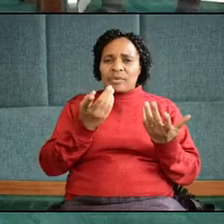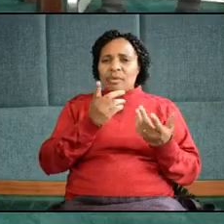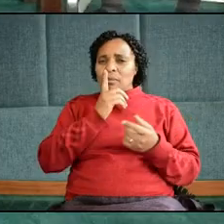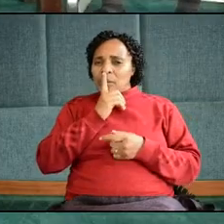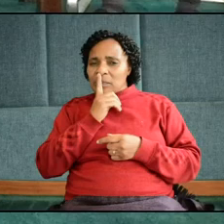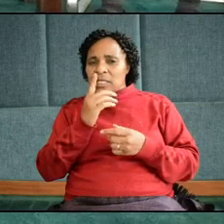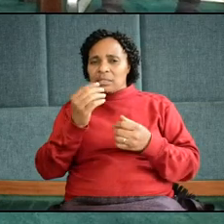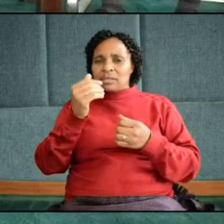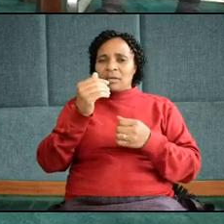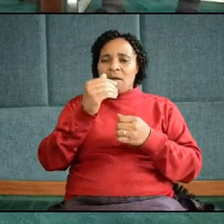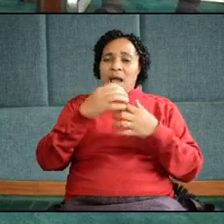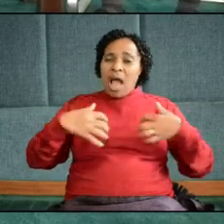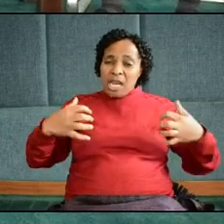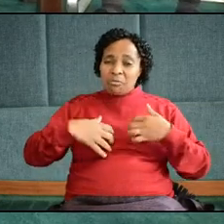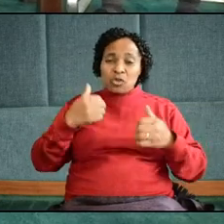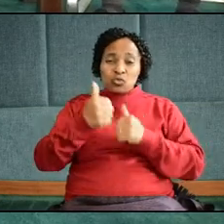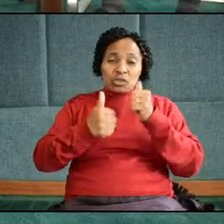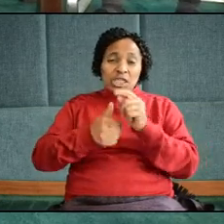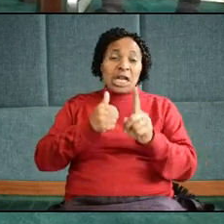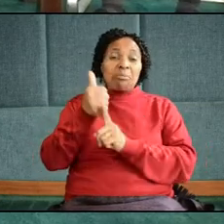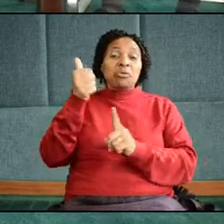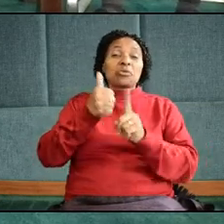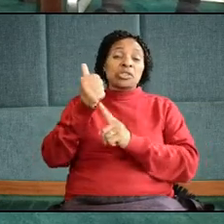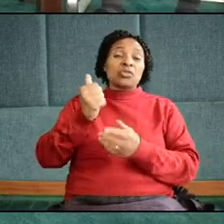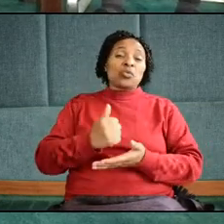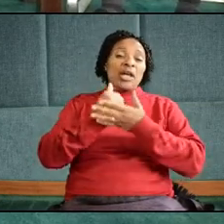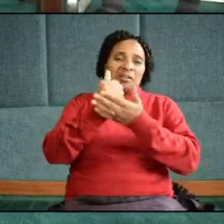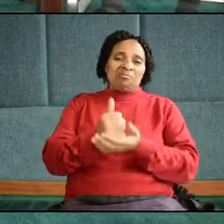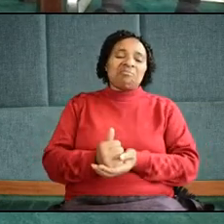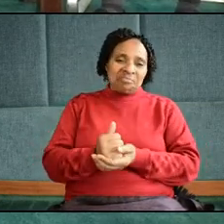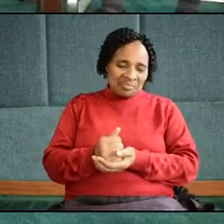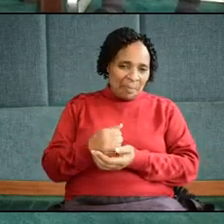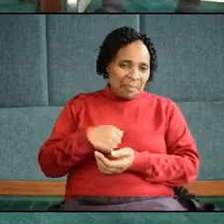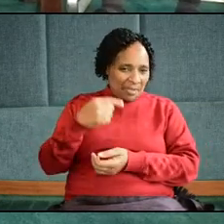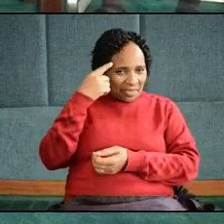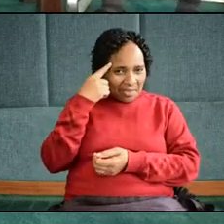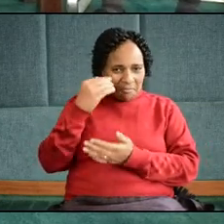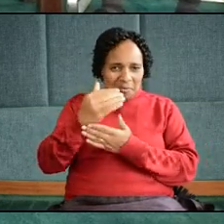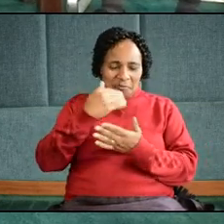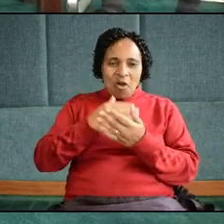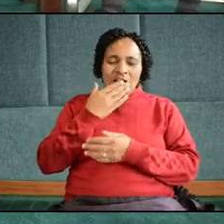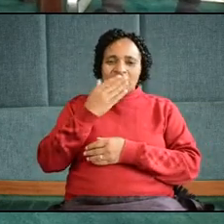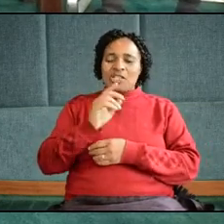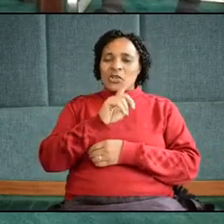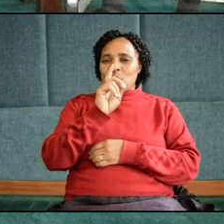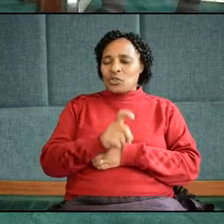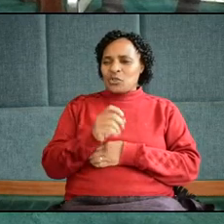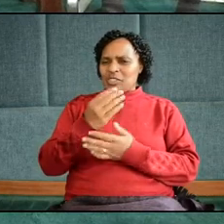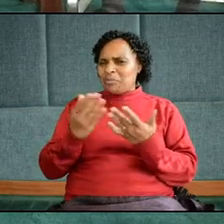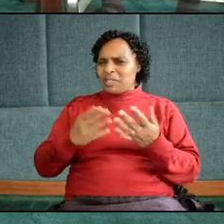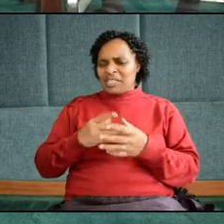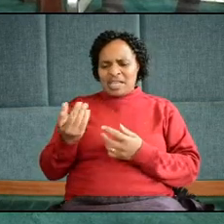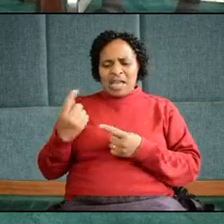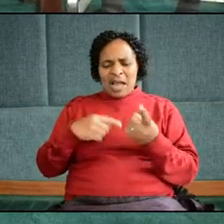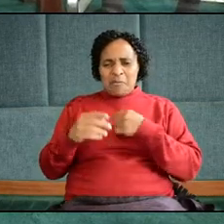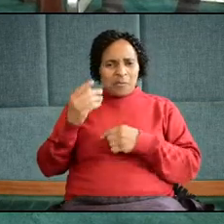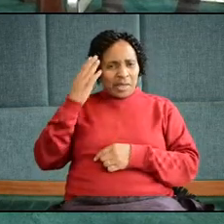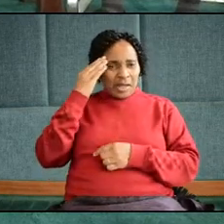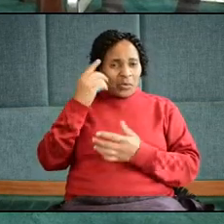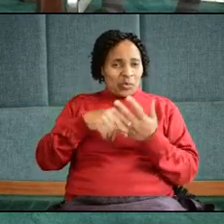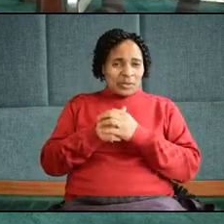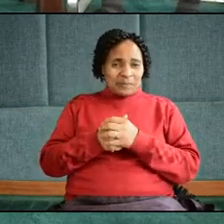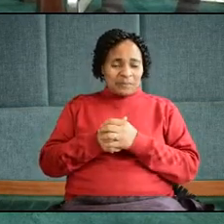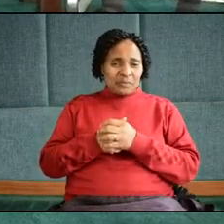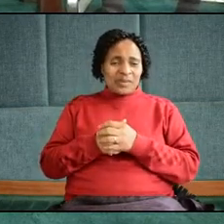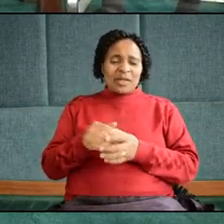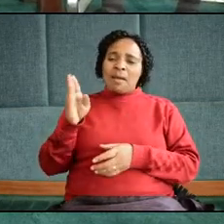How can we help animals that are being abused? Yeah, so I think before answering that question, I think something that just struck me in my head, I think